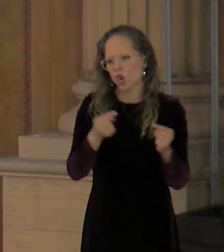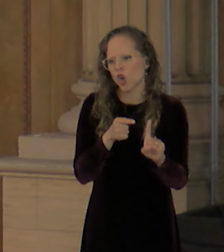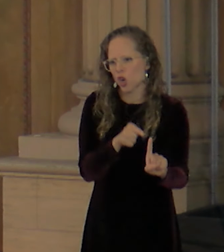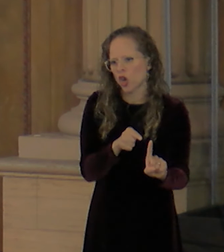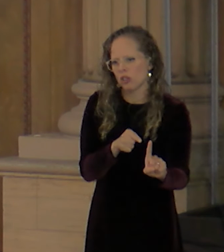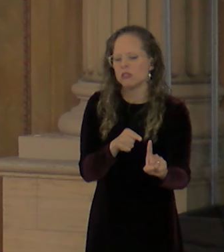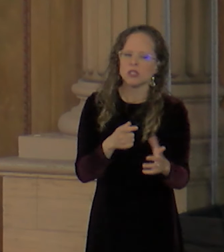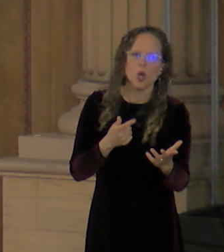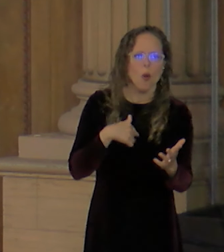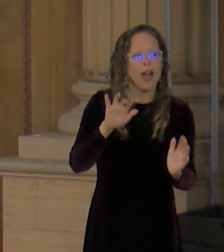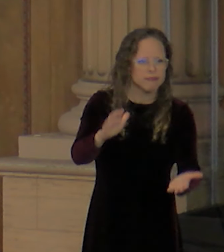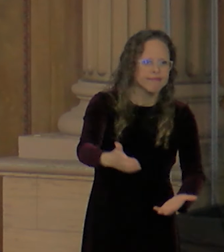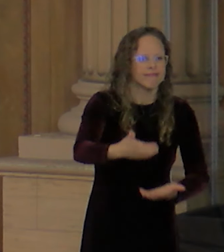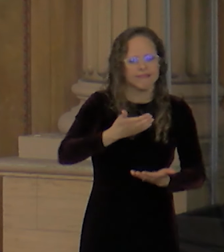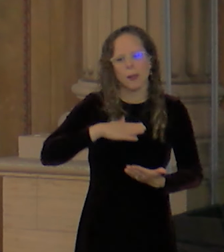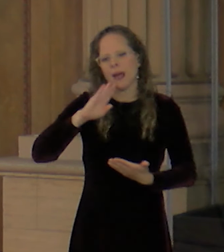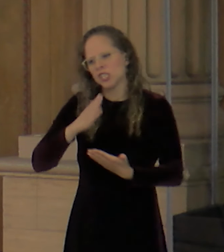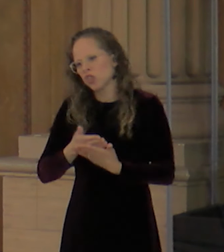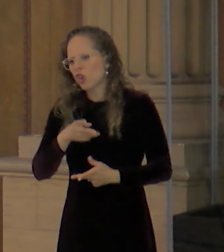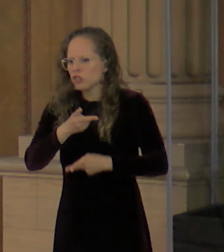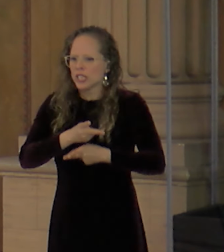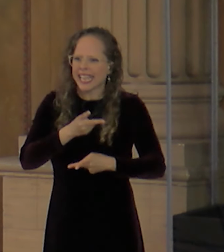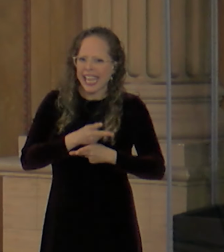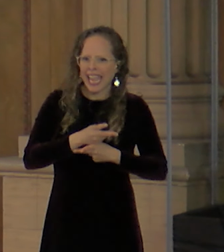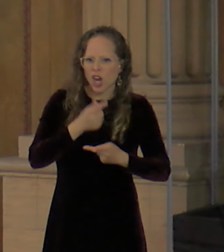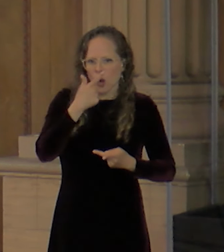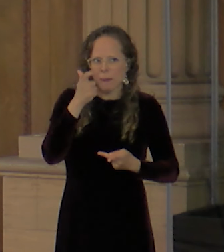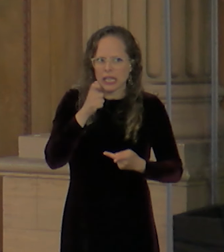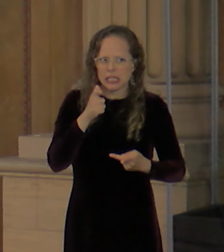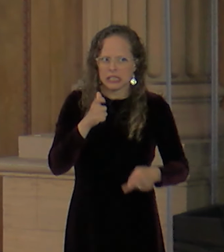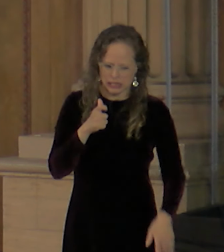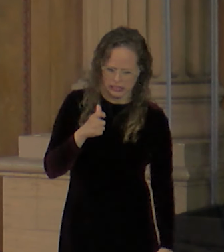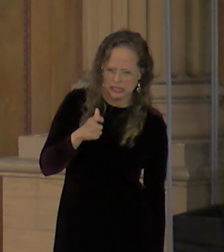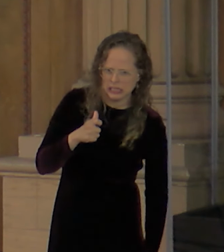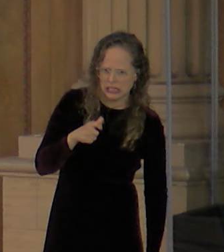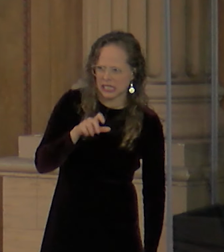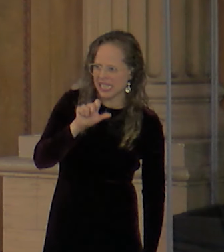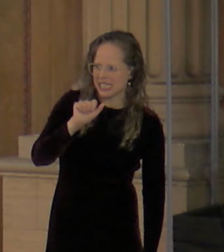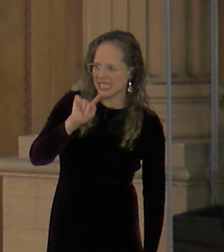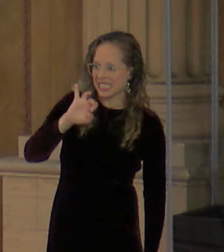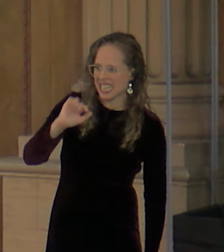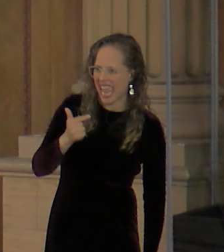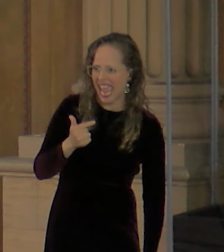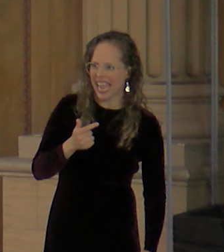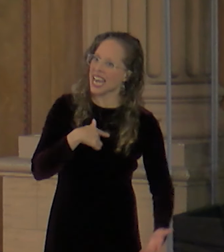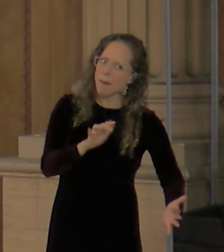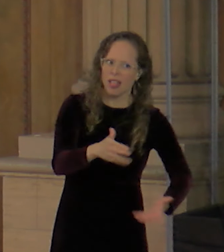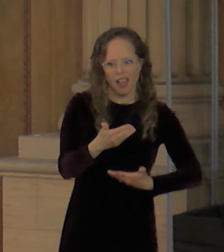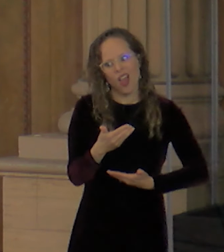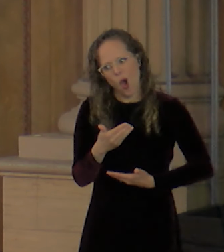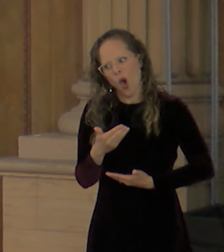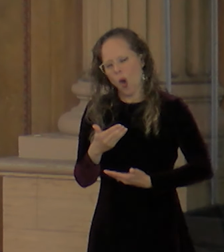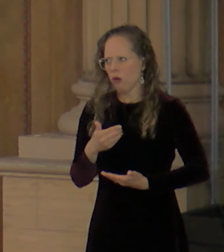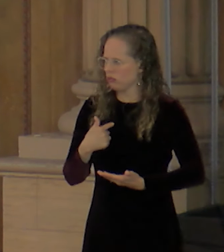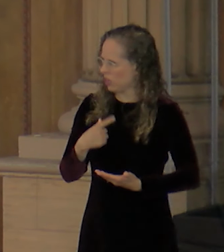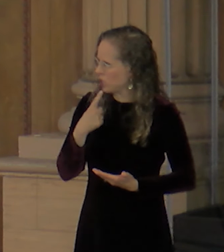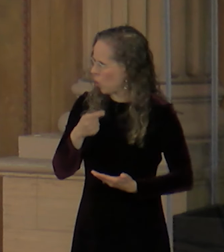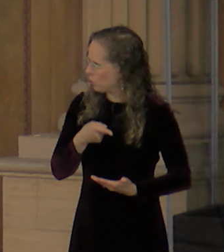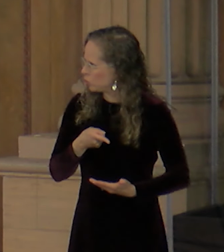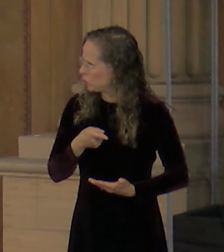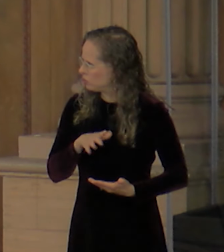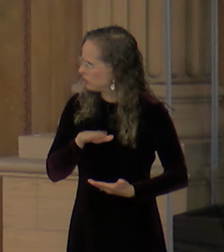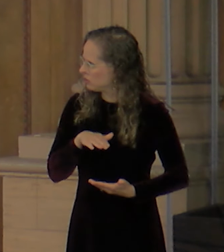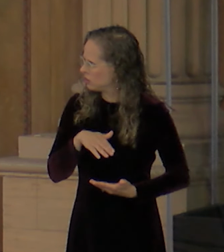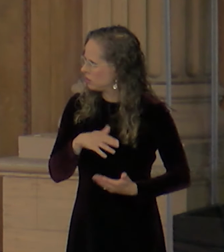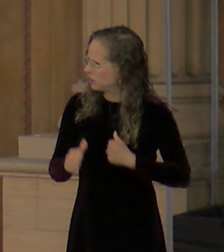my job as a father and did like the comforting thing. But in my head, I'm going, I told you, like, this is what the ocean is like. Like, there's